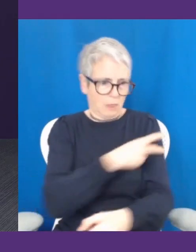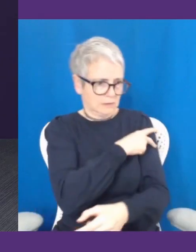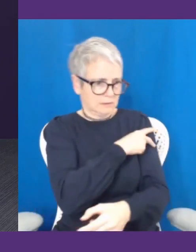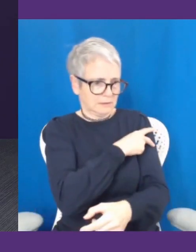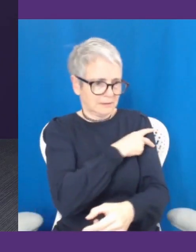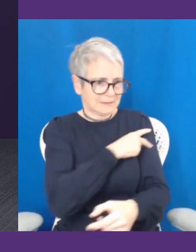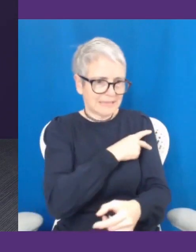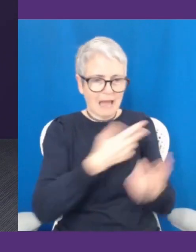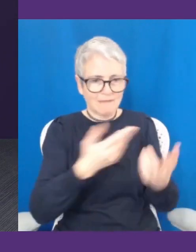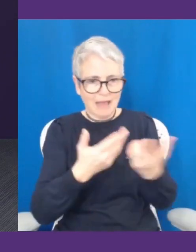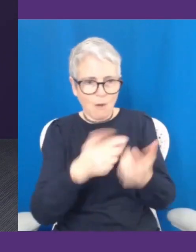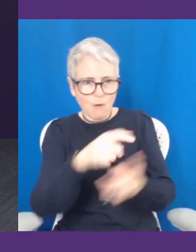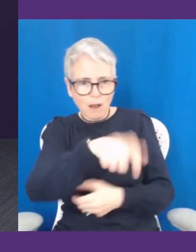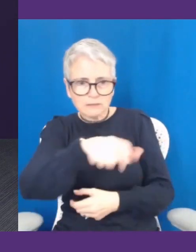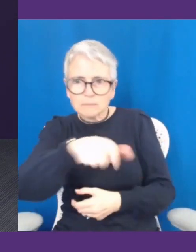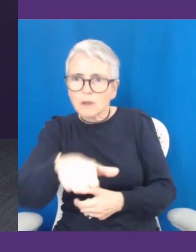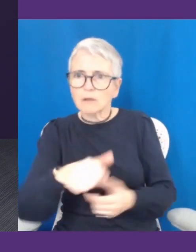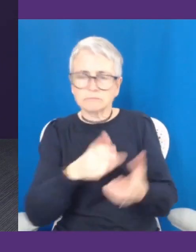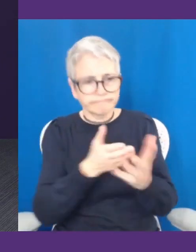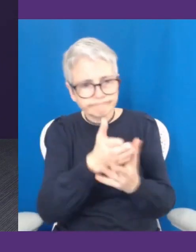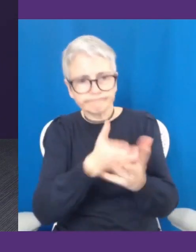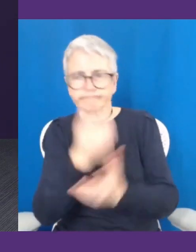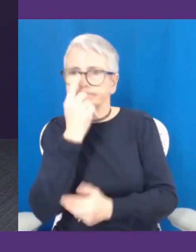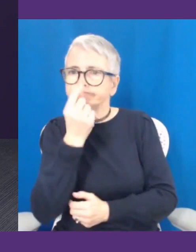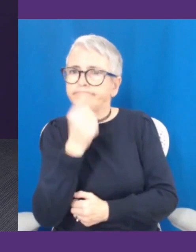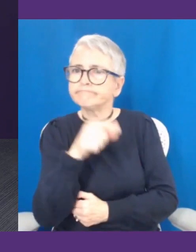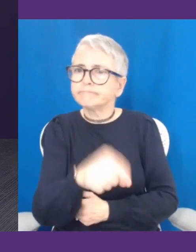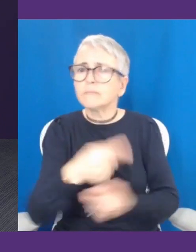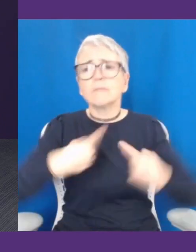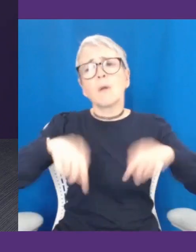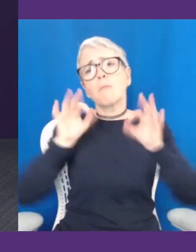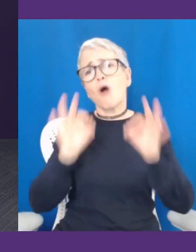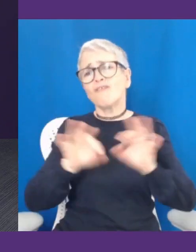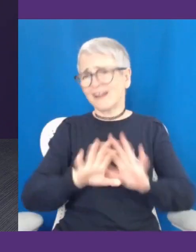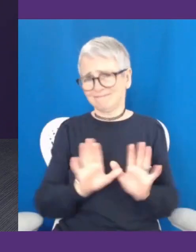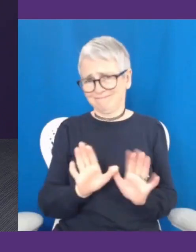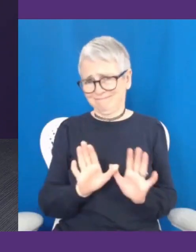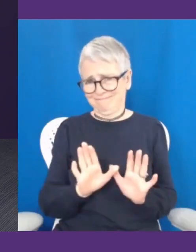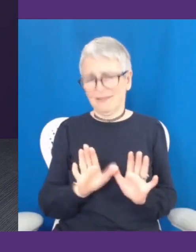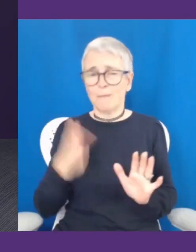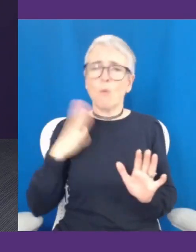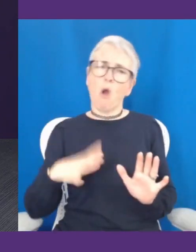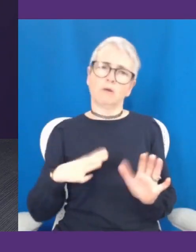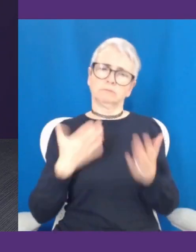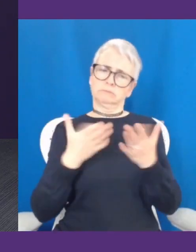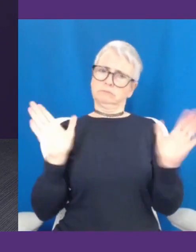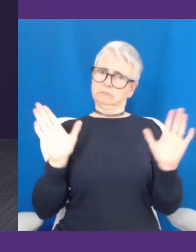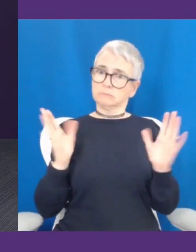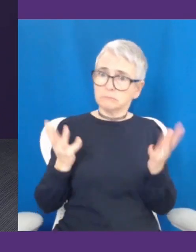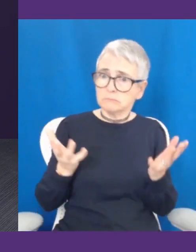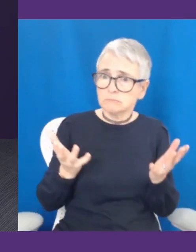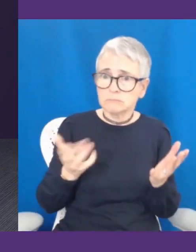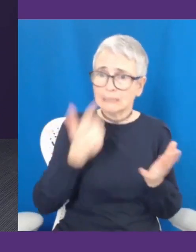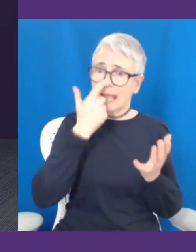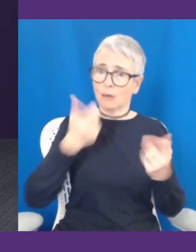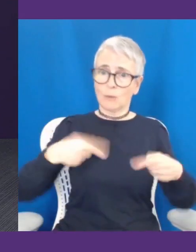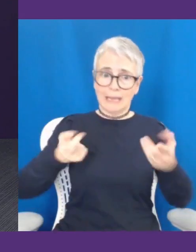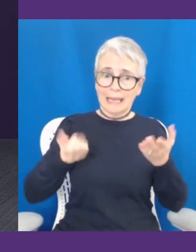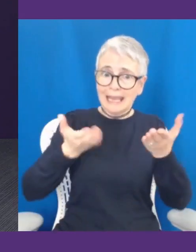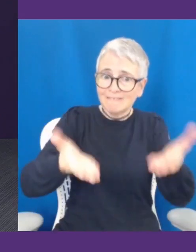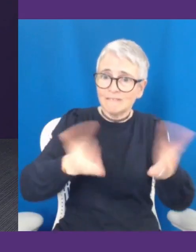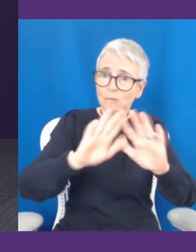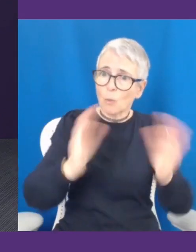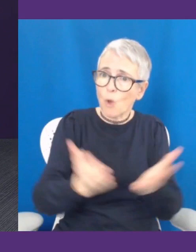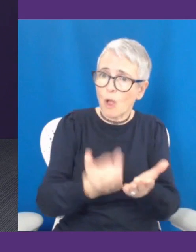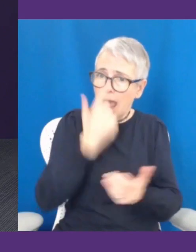source our skills, expertise. We are by no means perfect, but we really want to open up what we have and give to the world. We're not asking for anything in return.